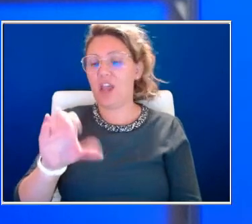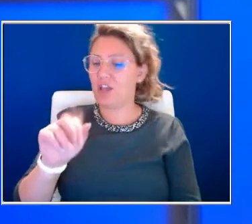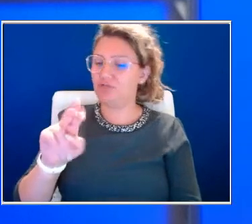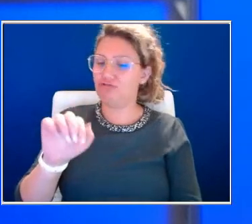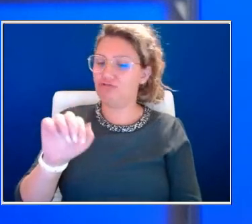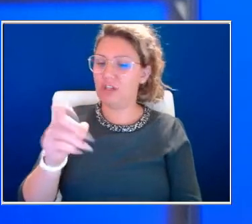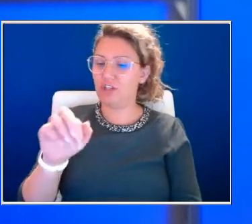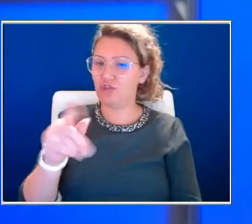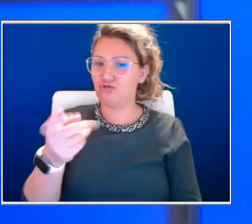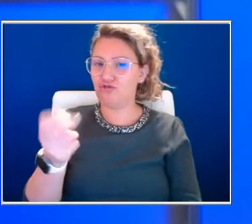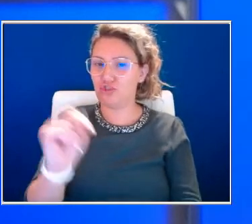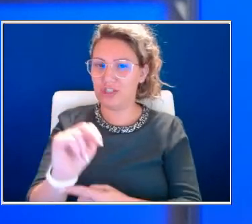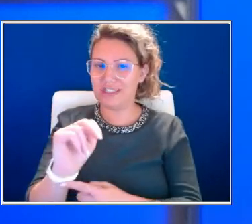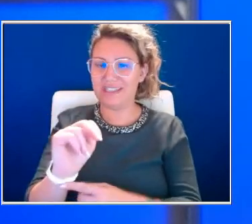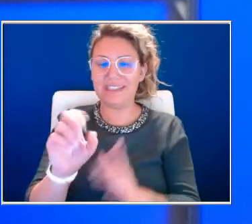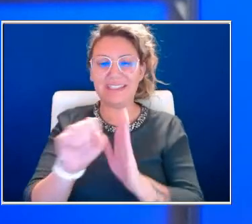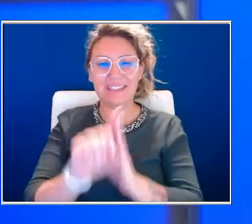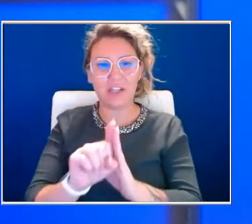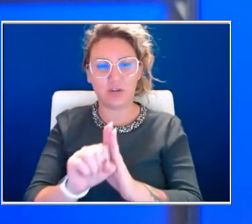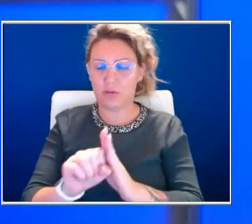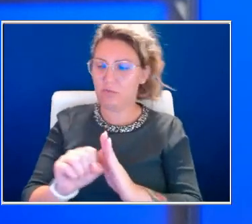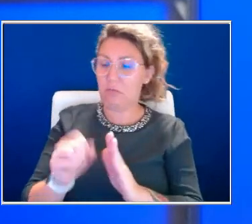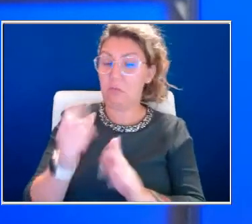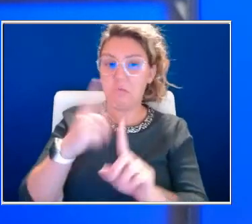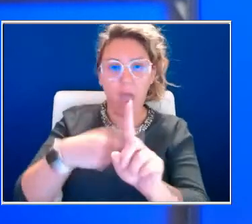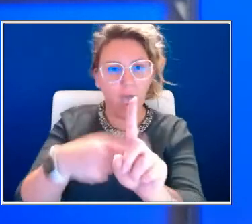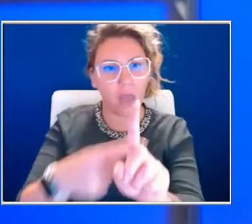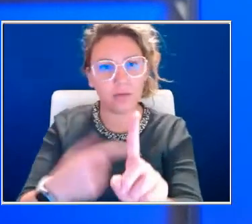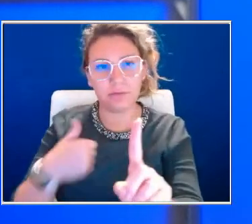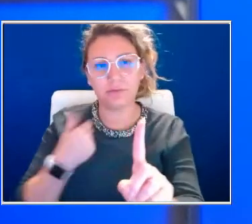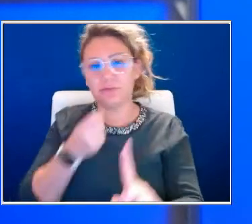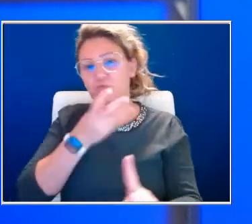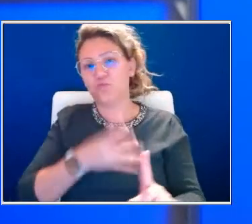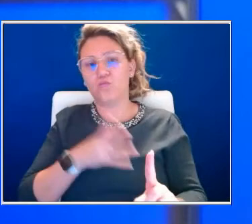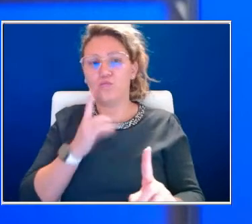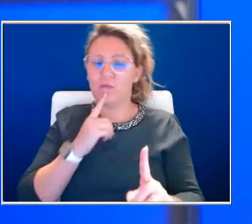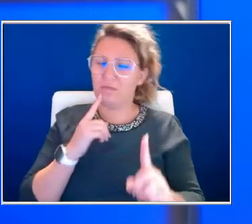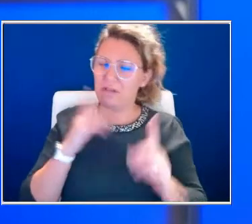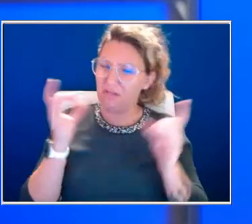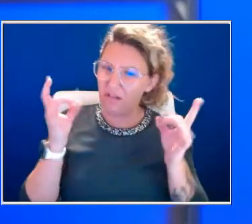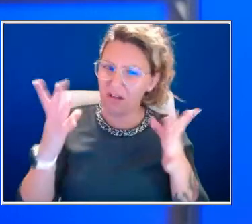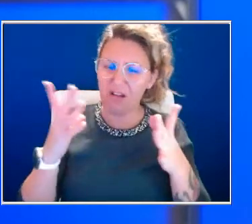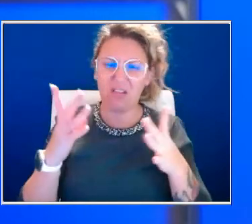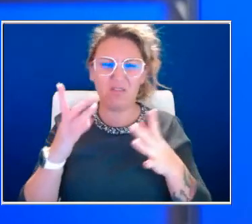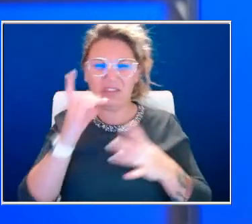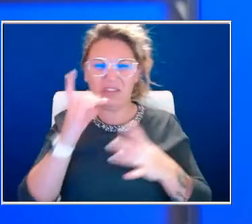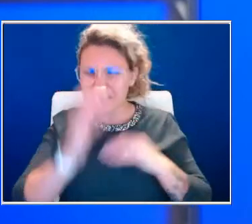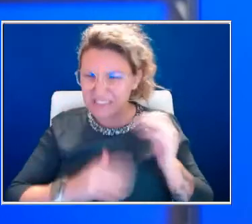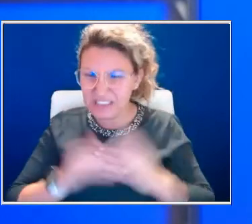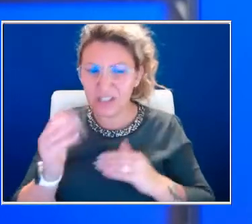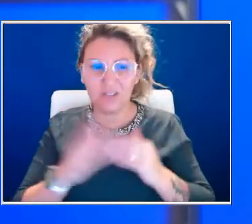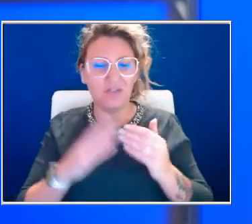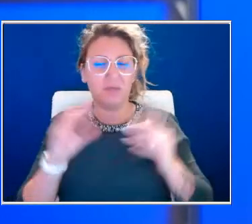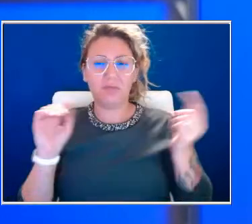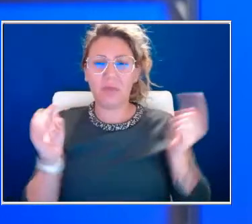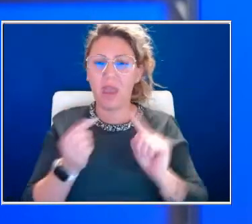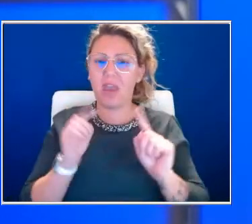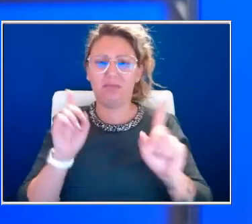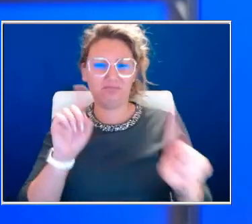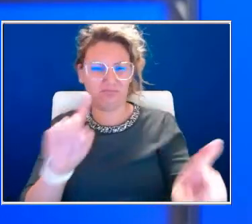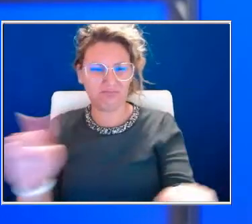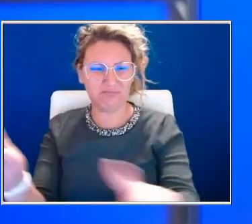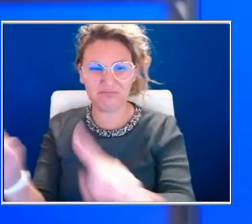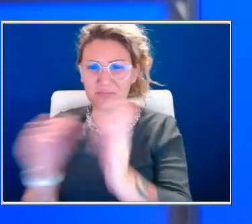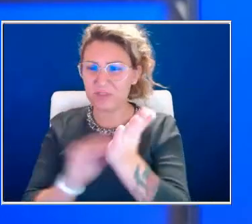a young woman from Joplin, Missouri suffered terrible discomfort and pain. She went to doctor after doctor, got the runaround,